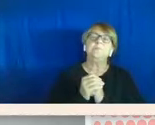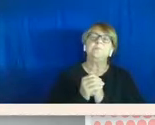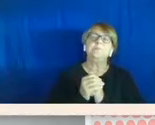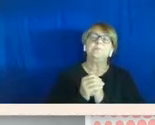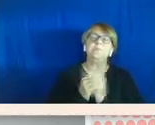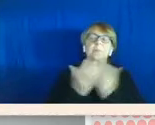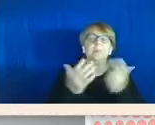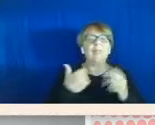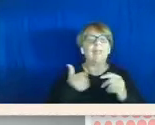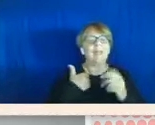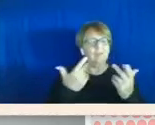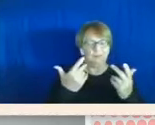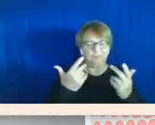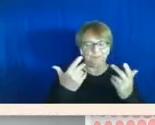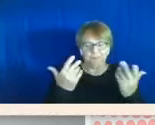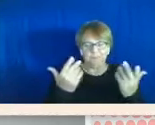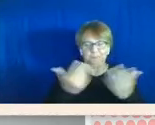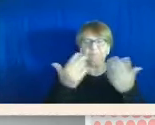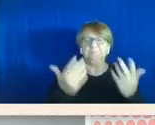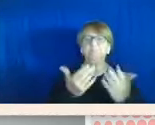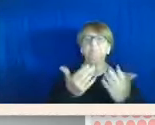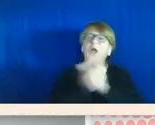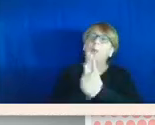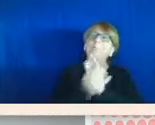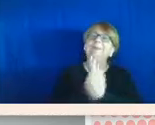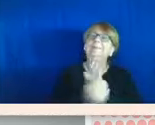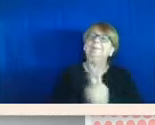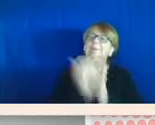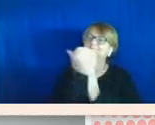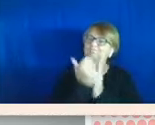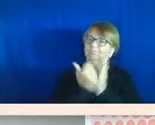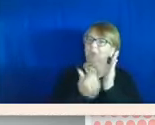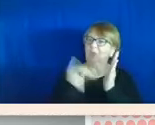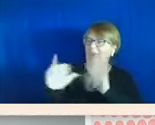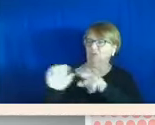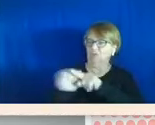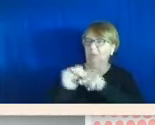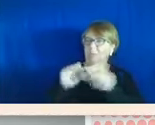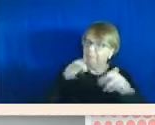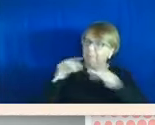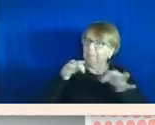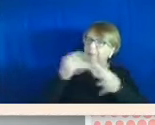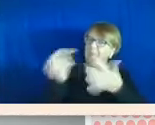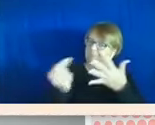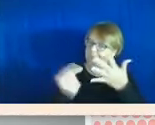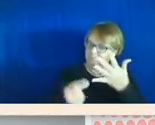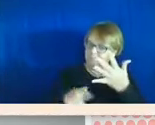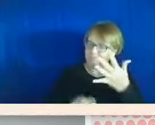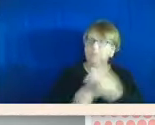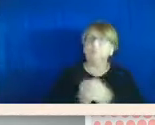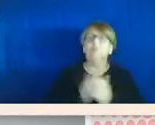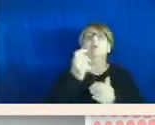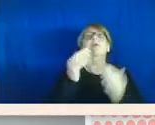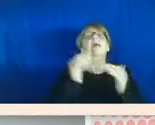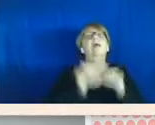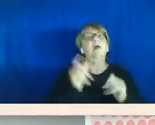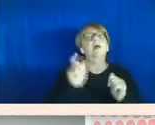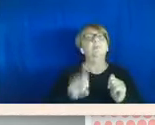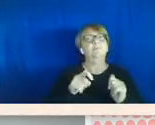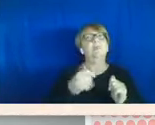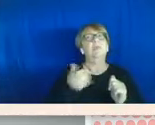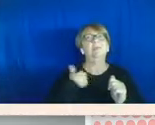of competencies that those trainings have to cover. And then you have to have a number of